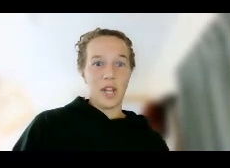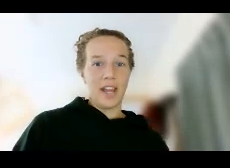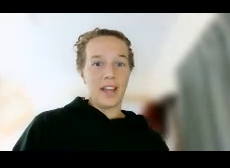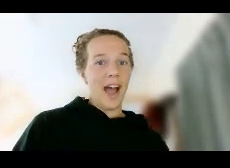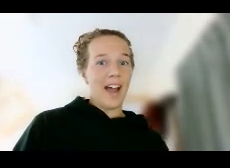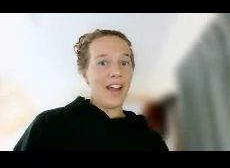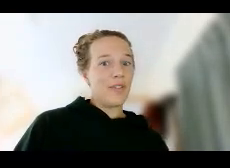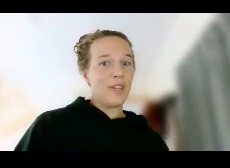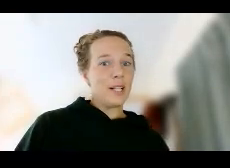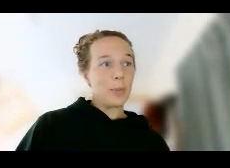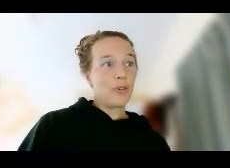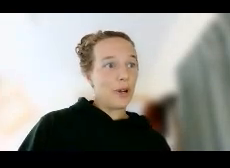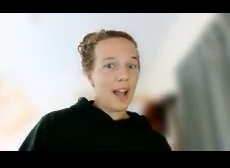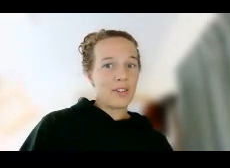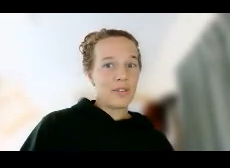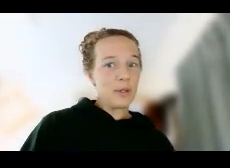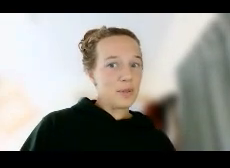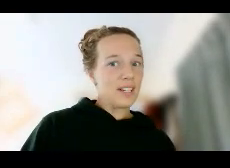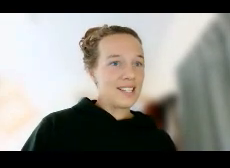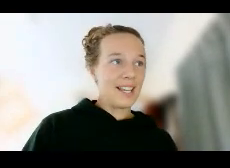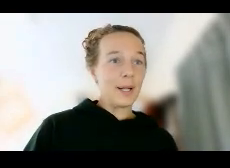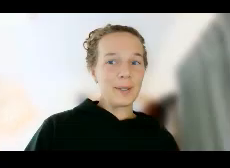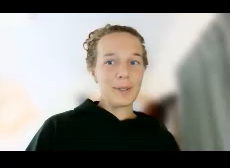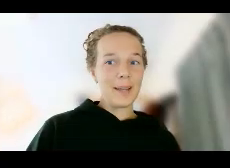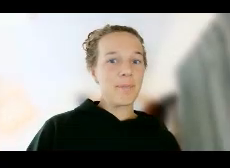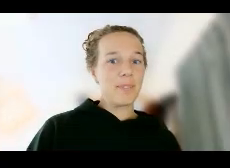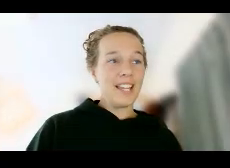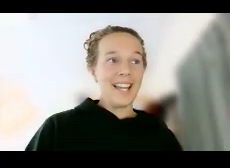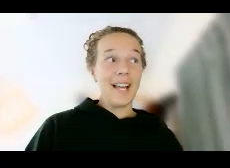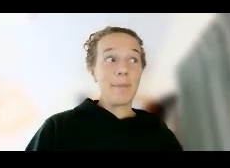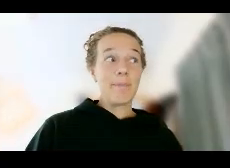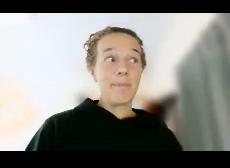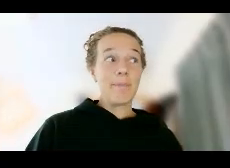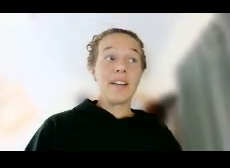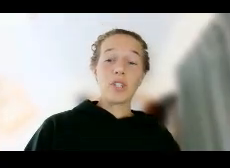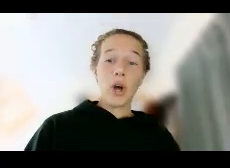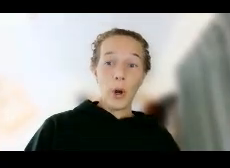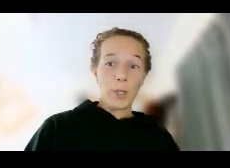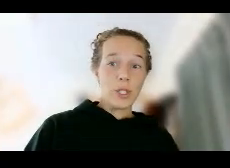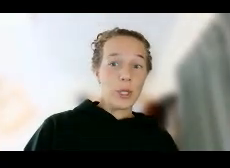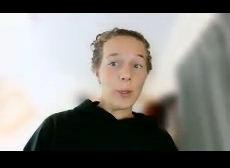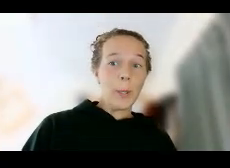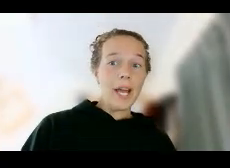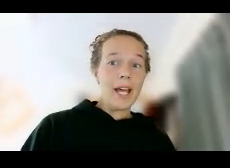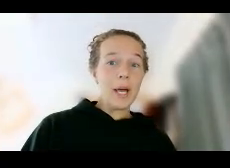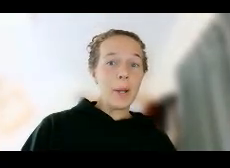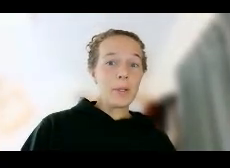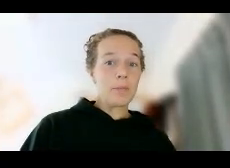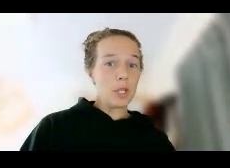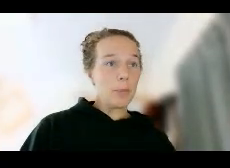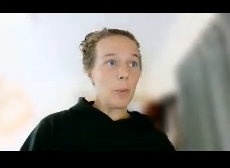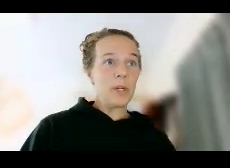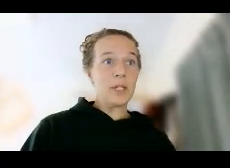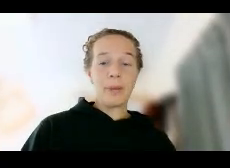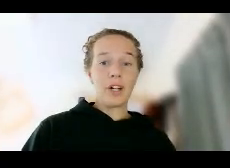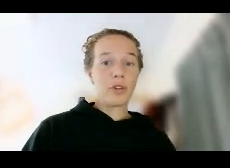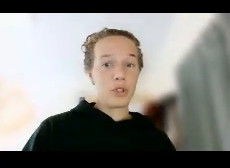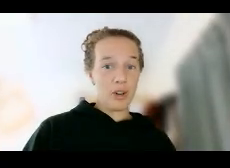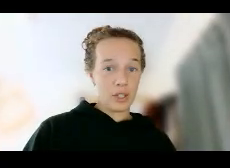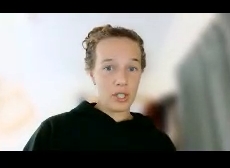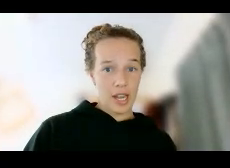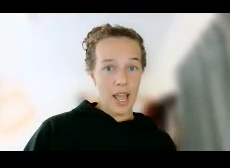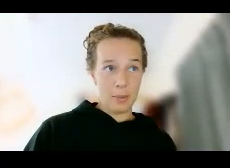Yeah, thanks, Jack. I feel the before and after photos really say it all, don't they? Yeah. There was also a special moment